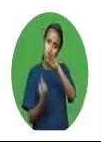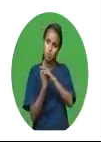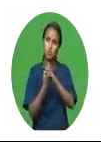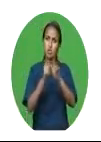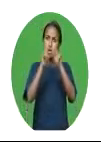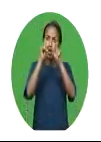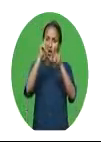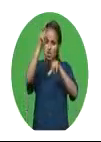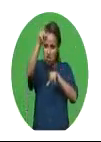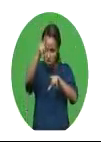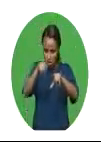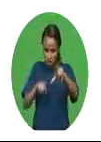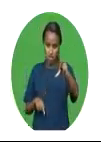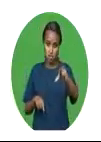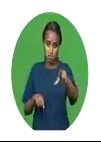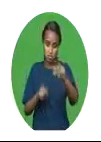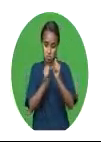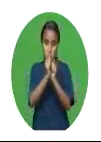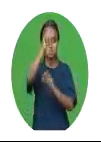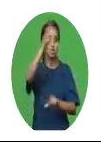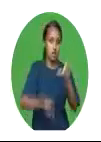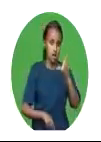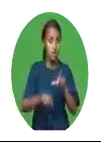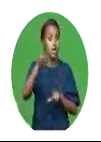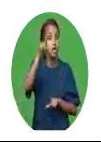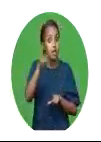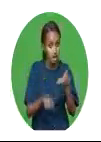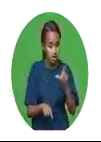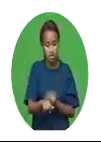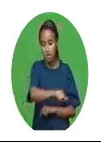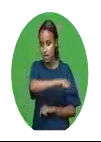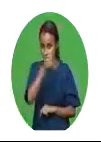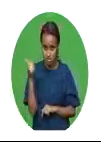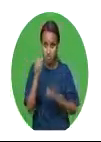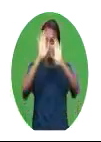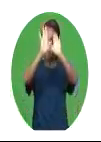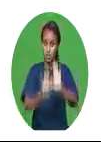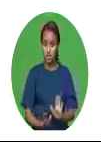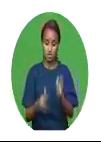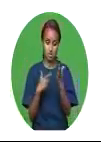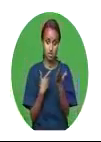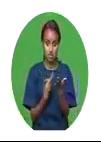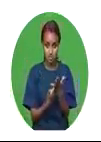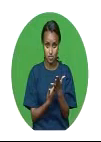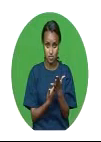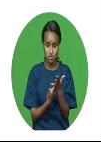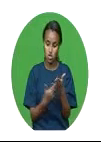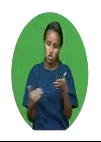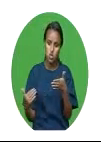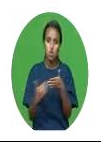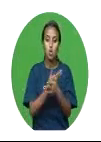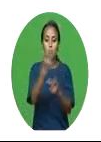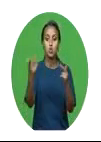line along a line, lying in some plane in such a way that its new position